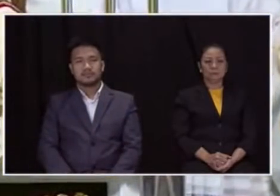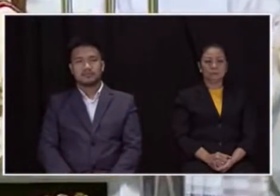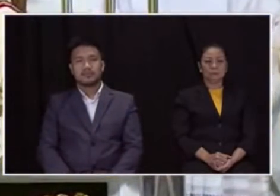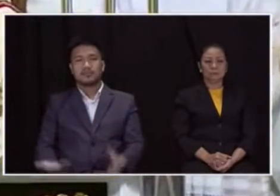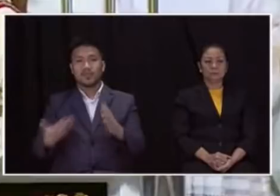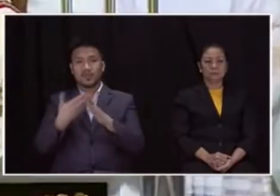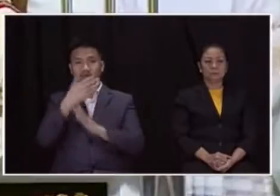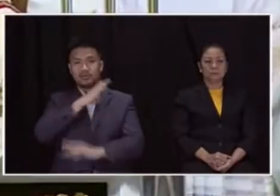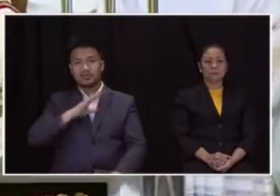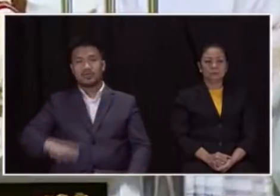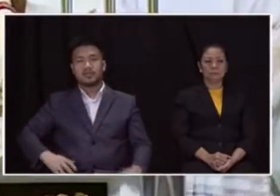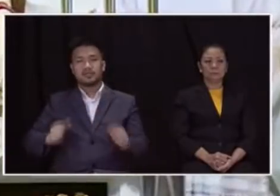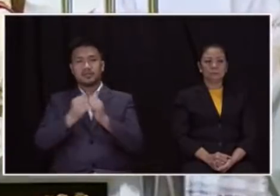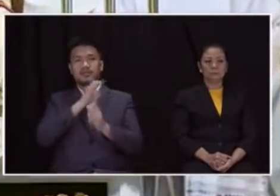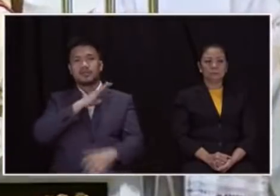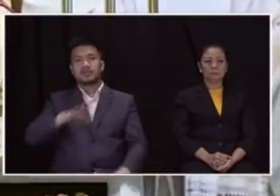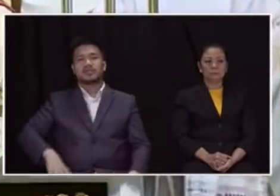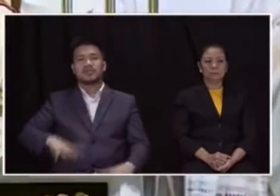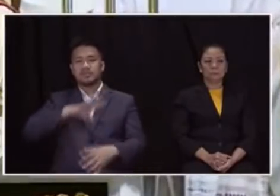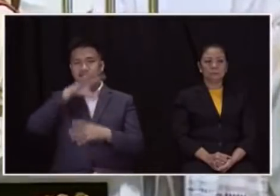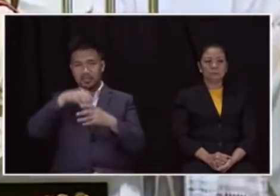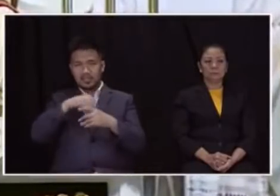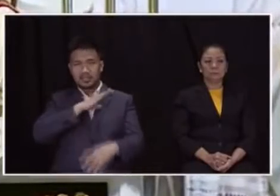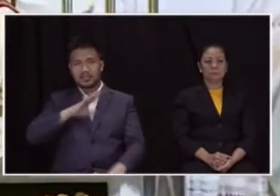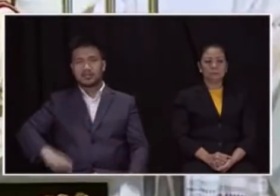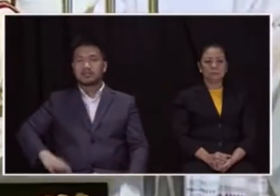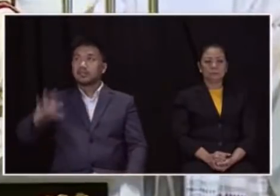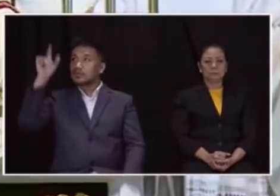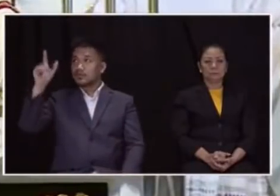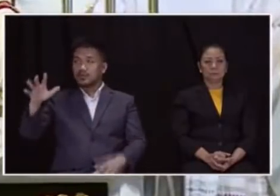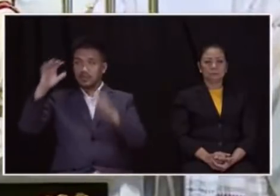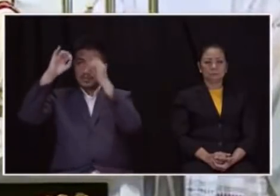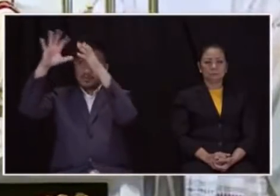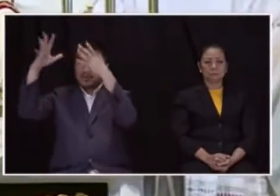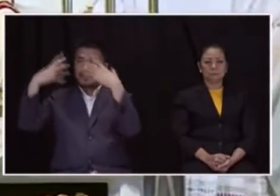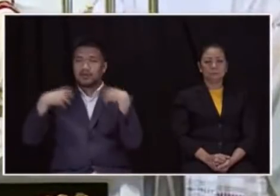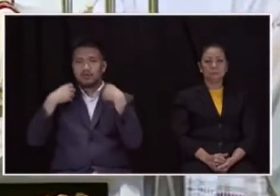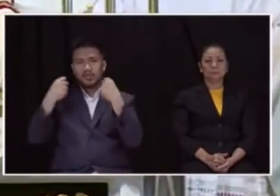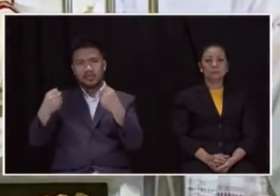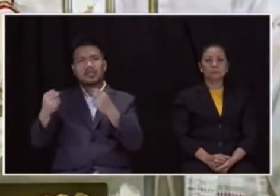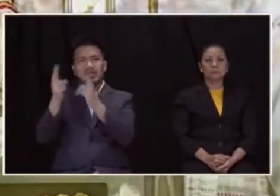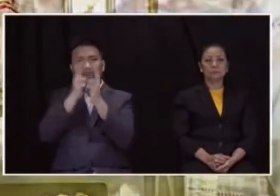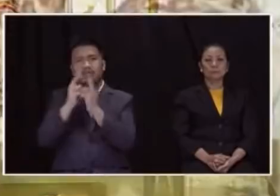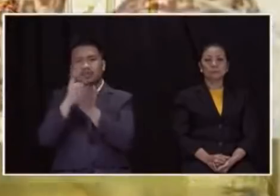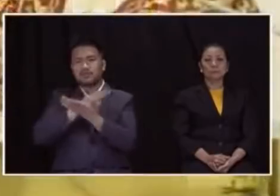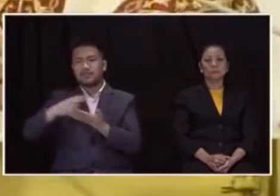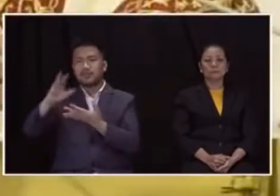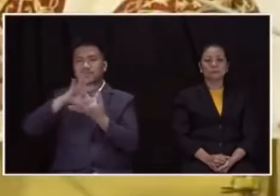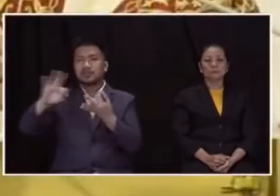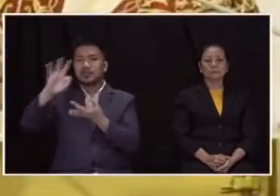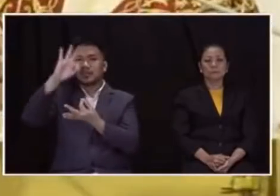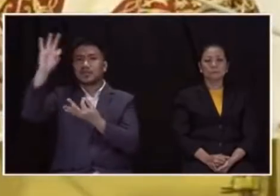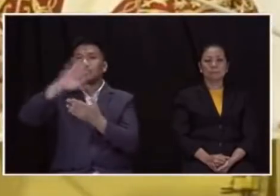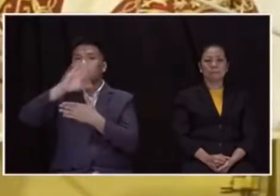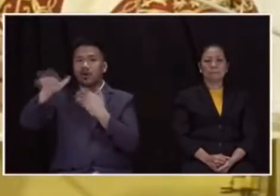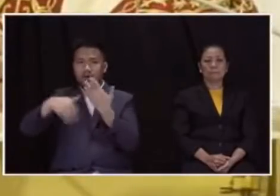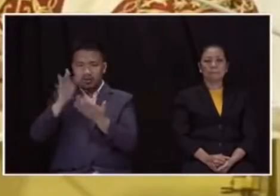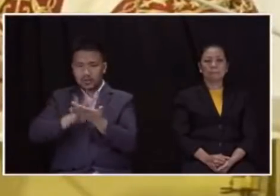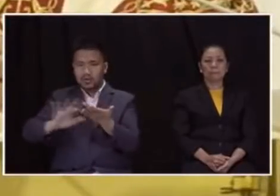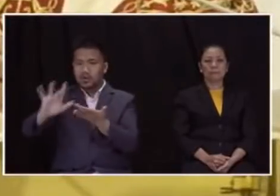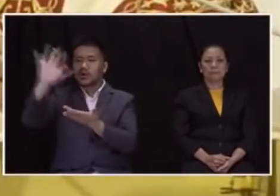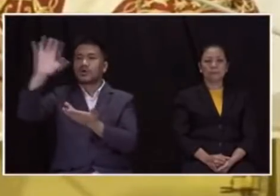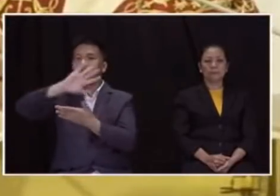Through him, and with him, and in him, O God, Almighty Father, in the unity of the Holy Spirit, all